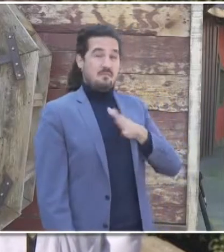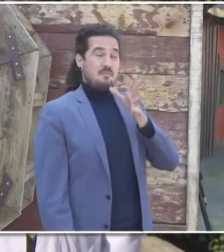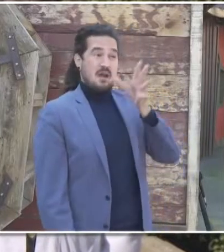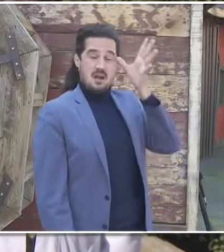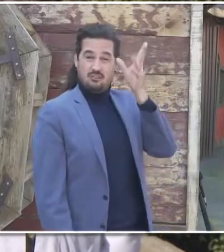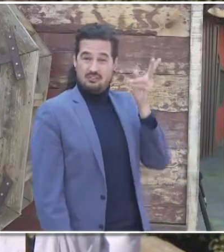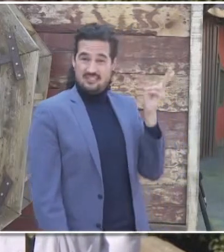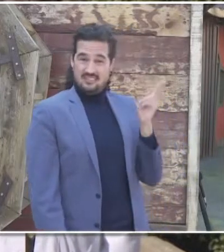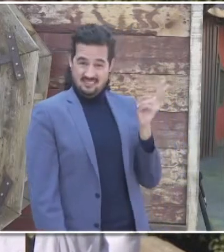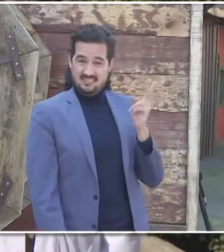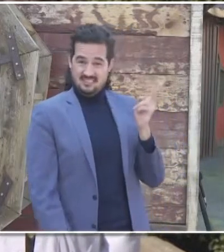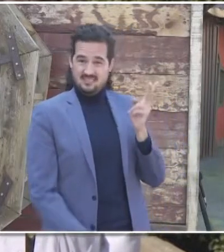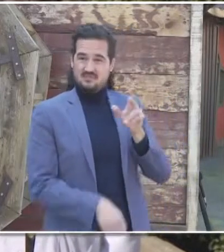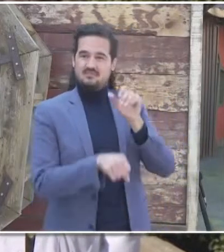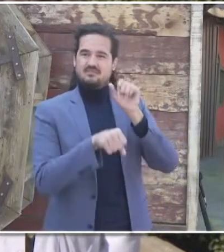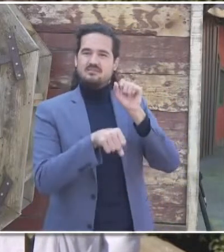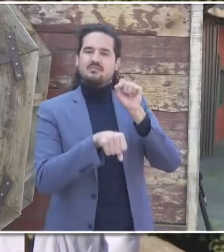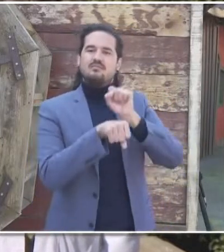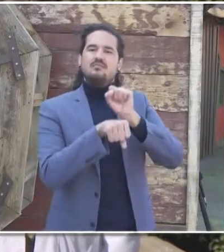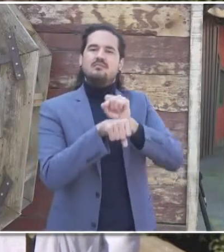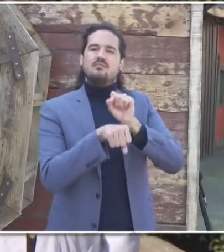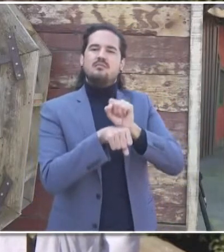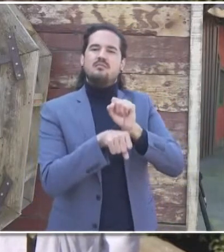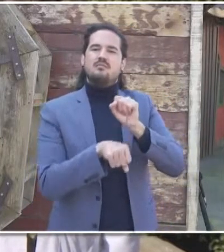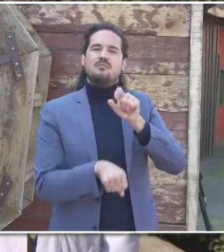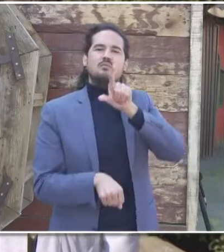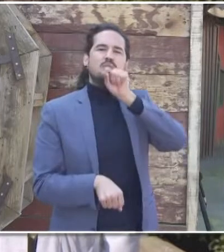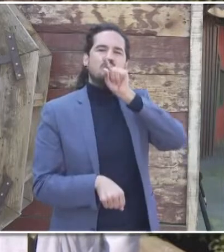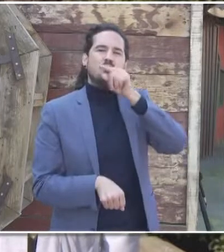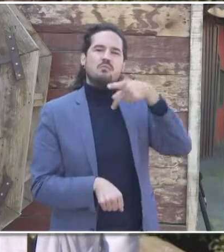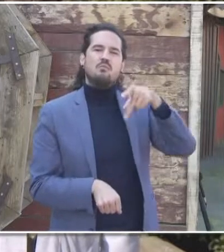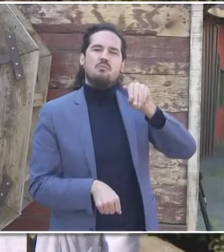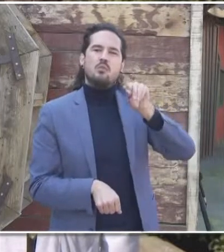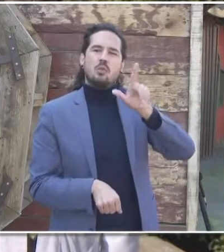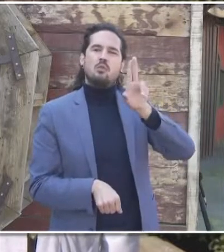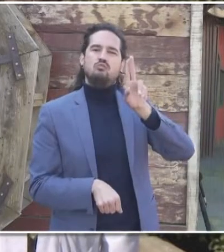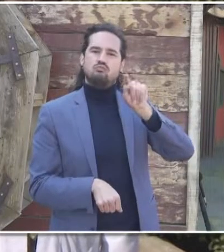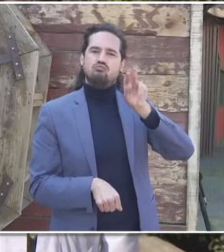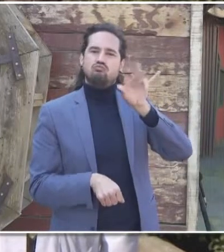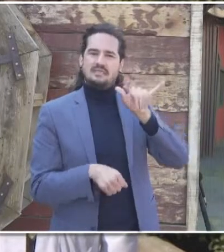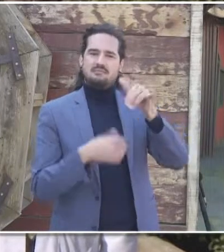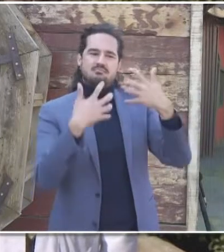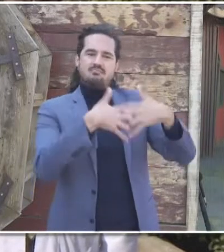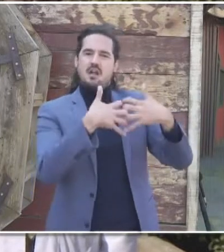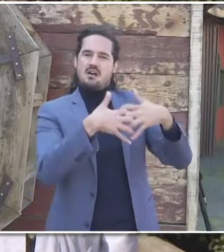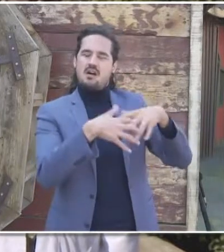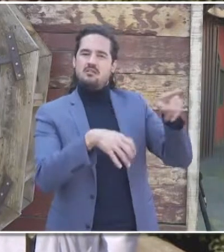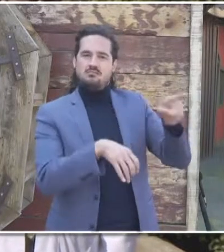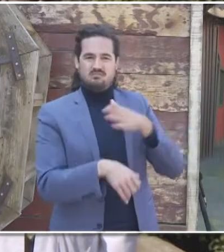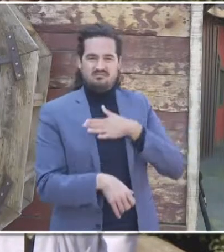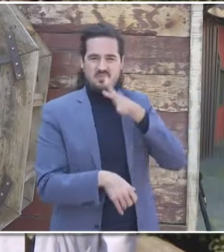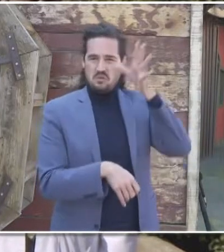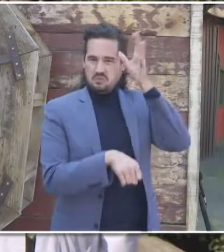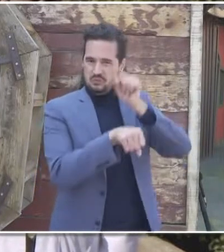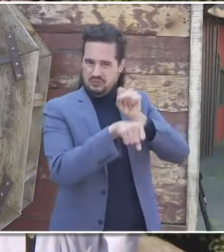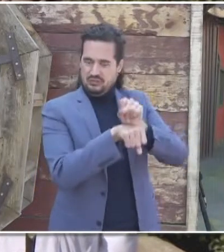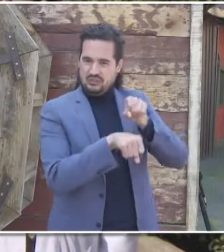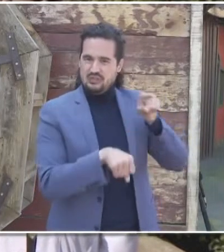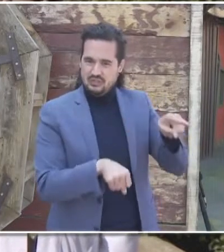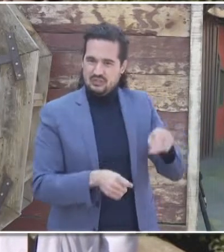plants. And I think about all the families and the children of